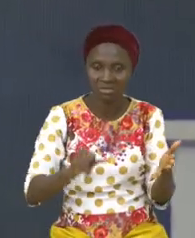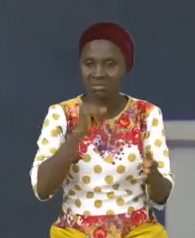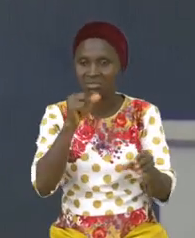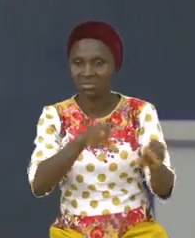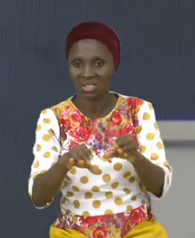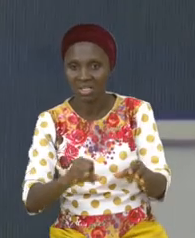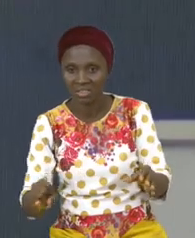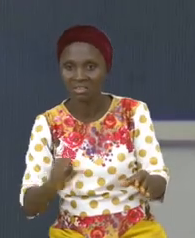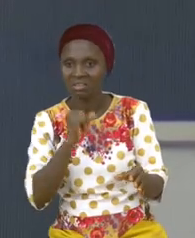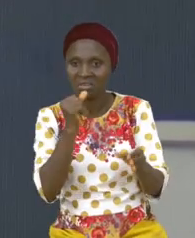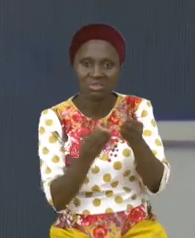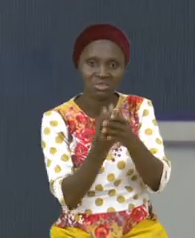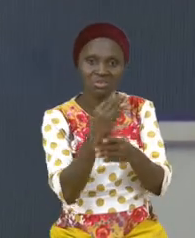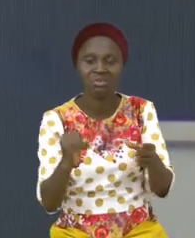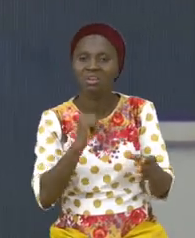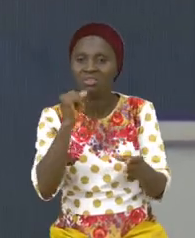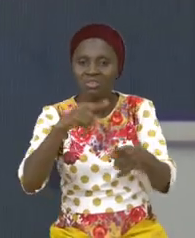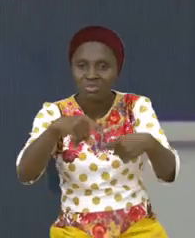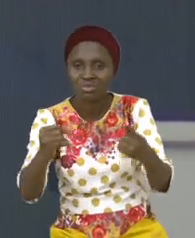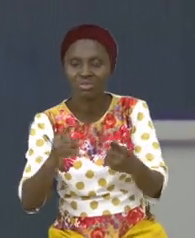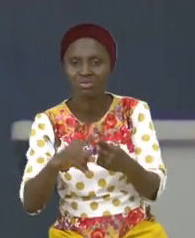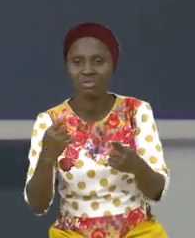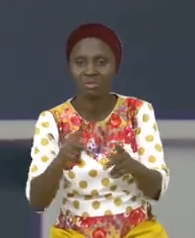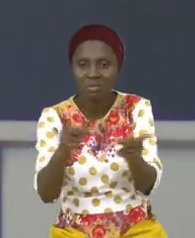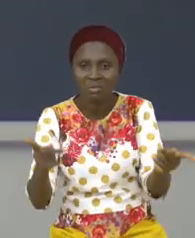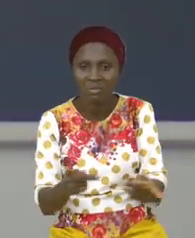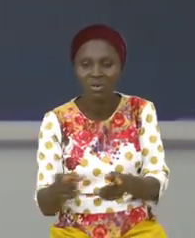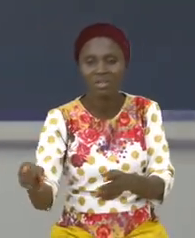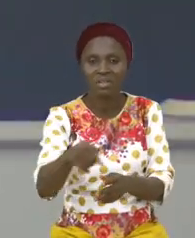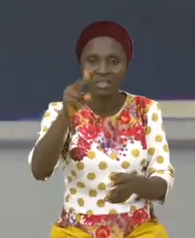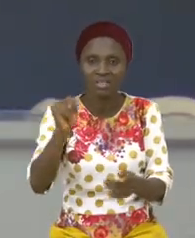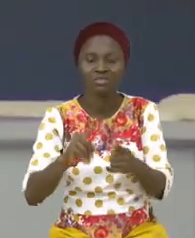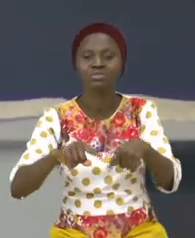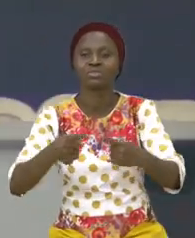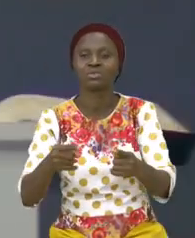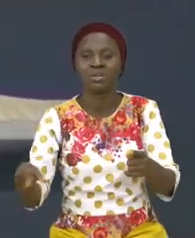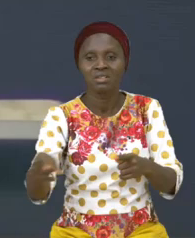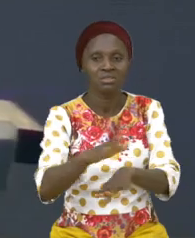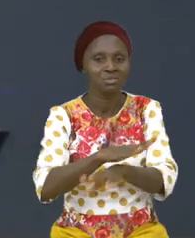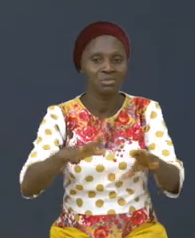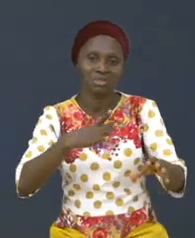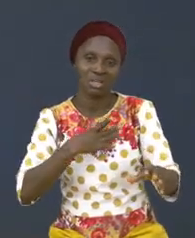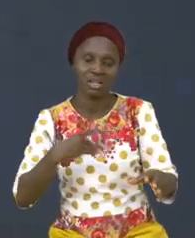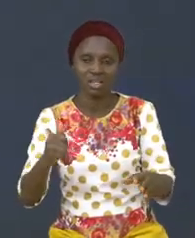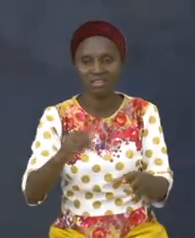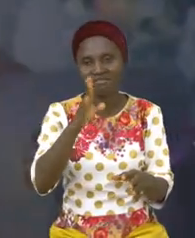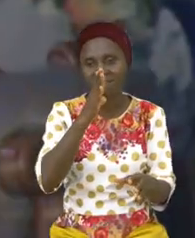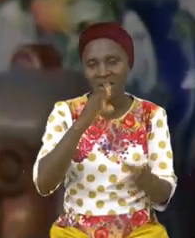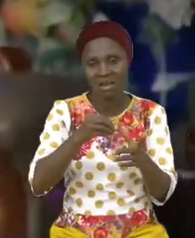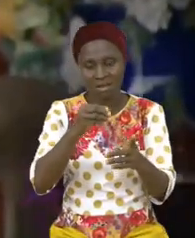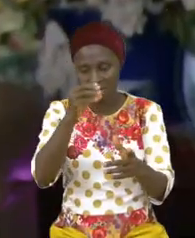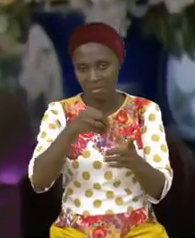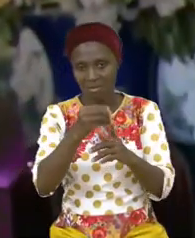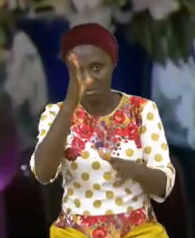not going the place they ought to go. They don't like a father, a mother,